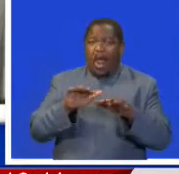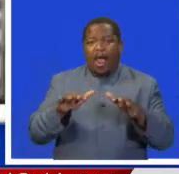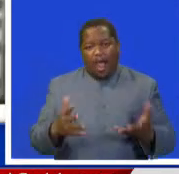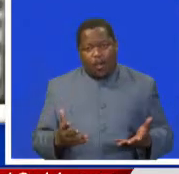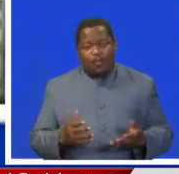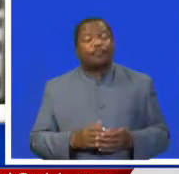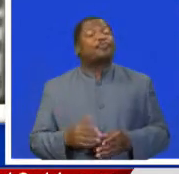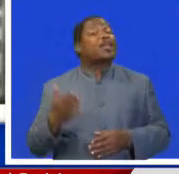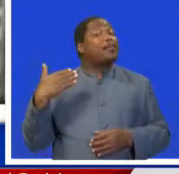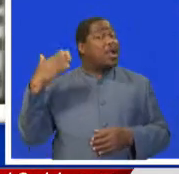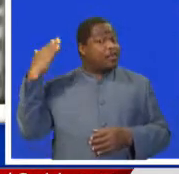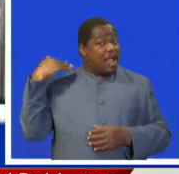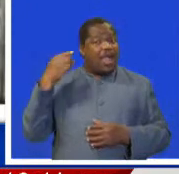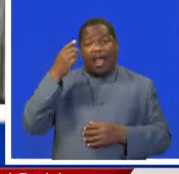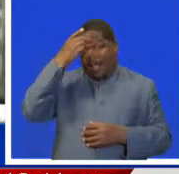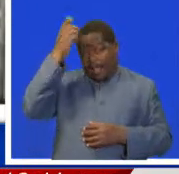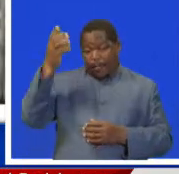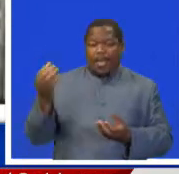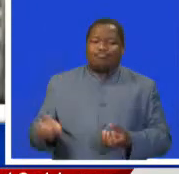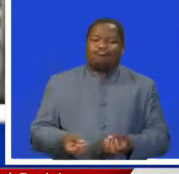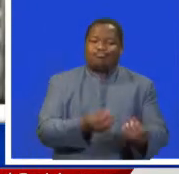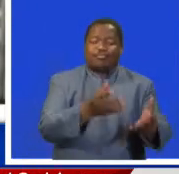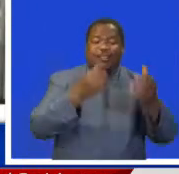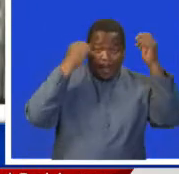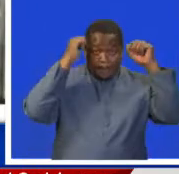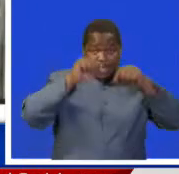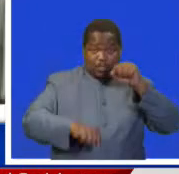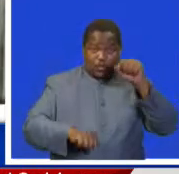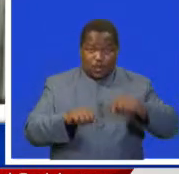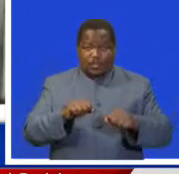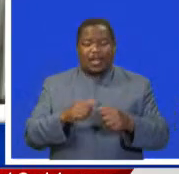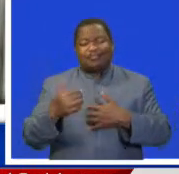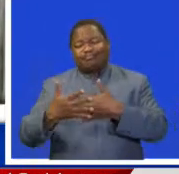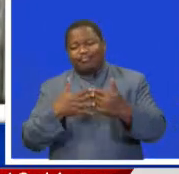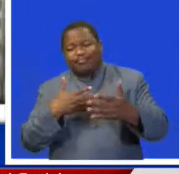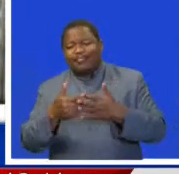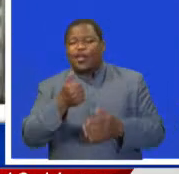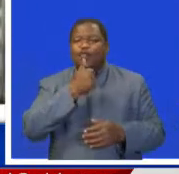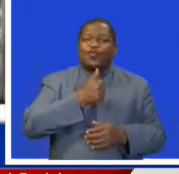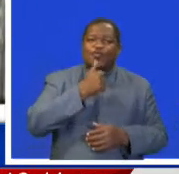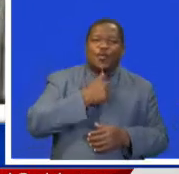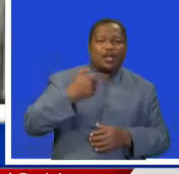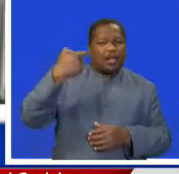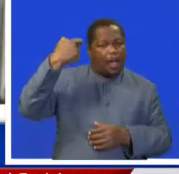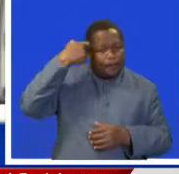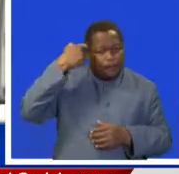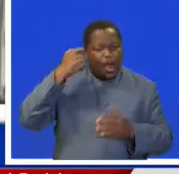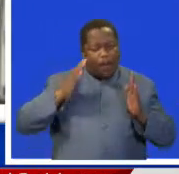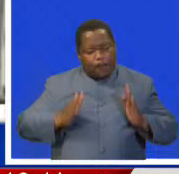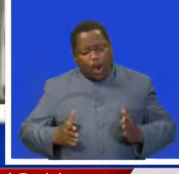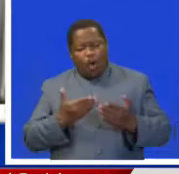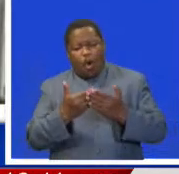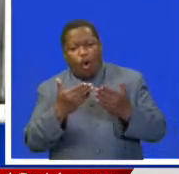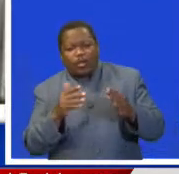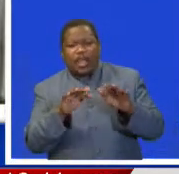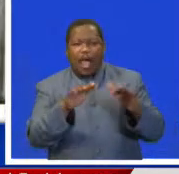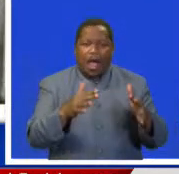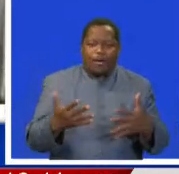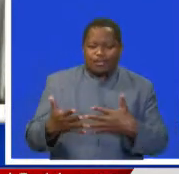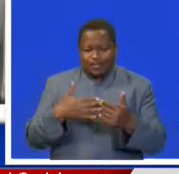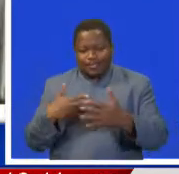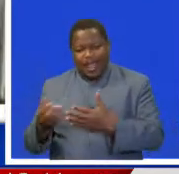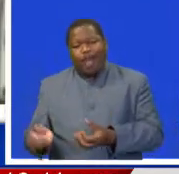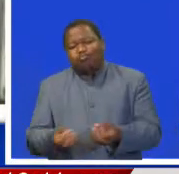le mishini yokuscreen bade and nalama clinic la mikisa kuwo asasebenza nje agadze